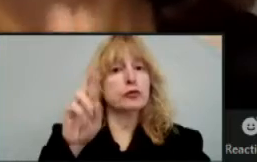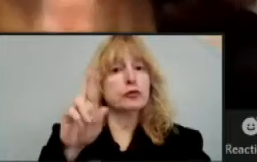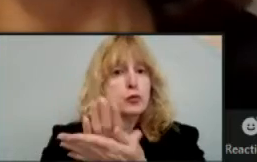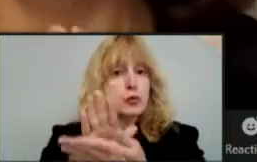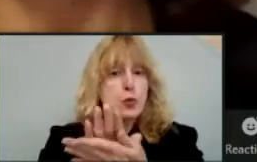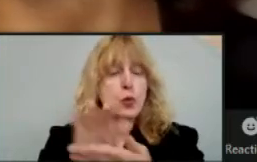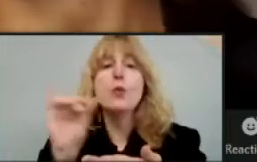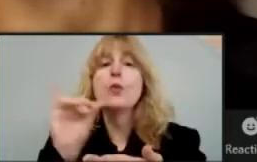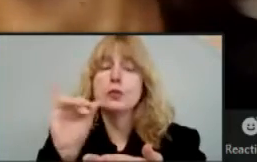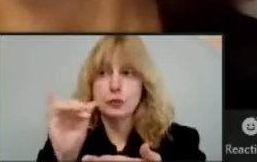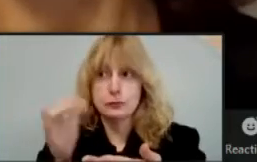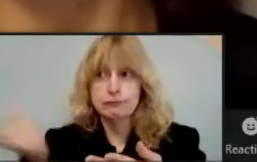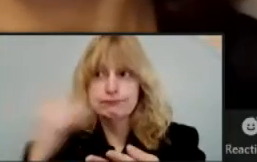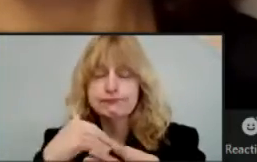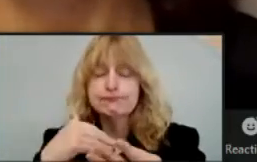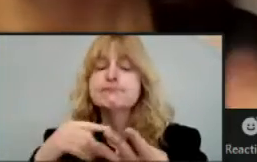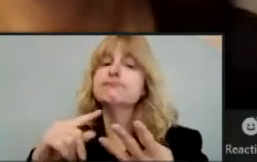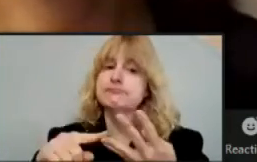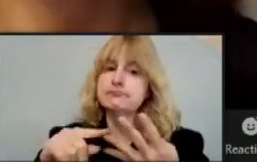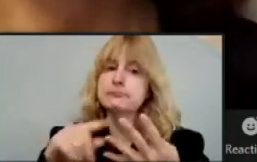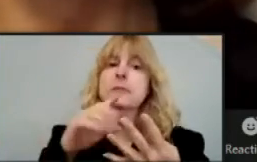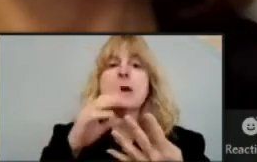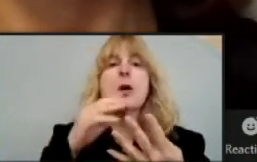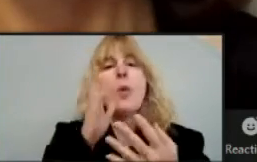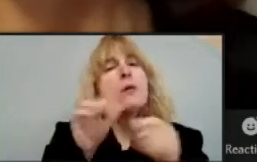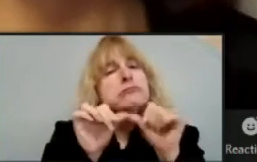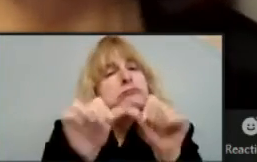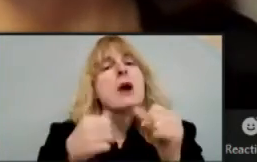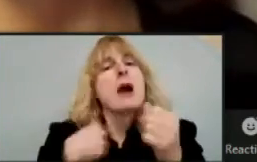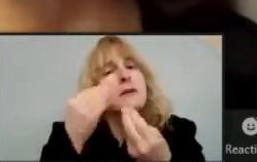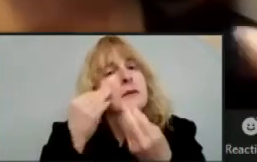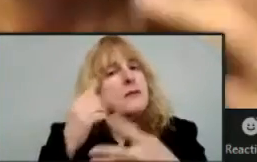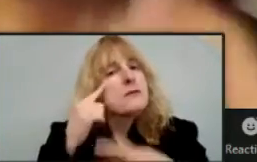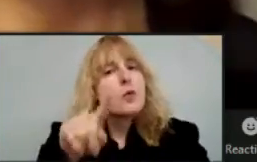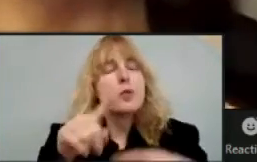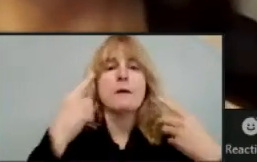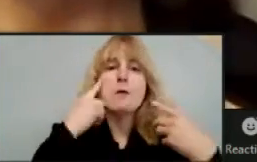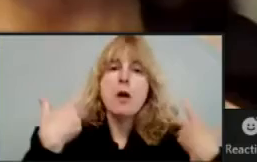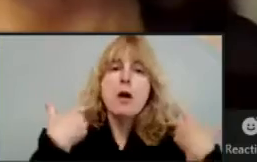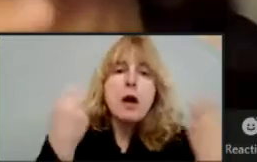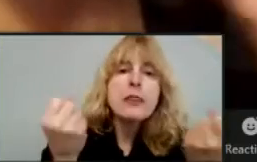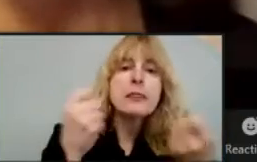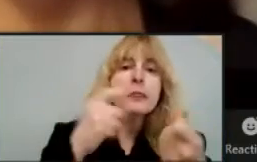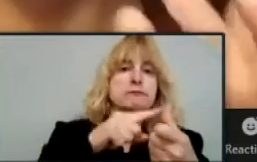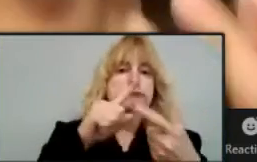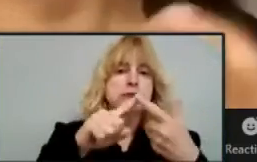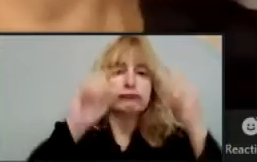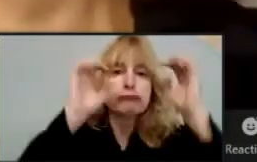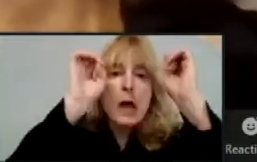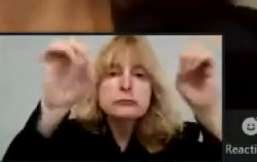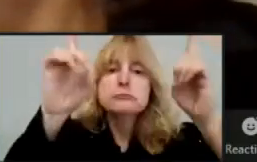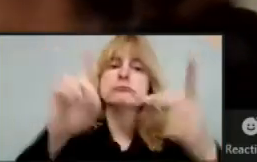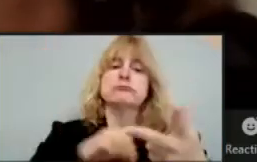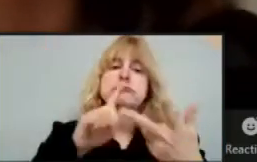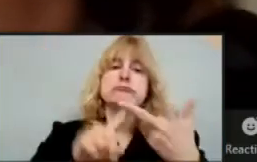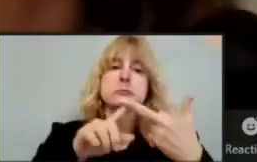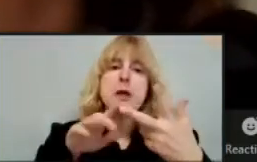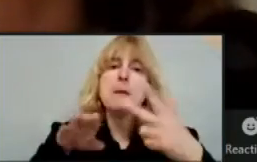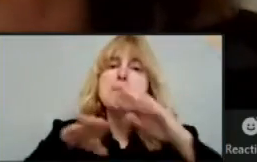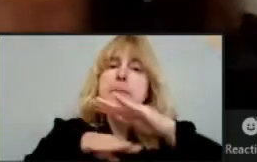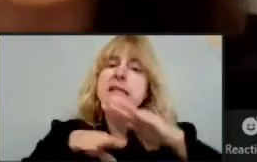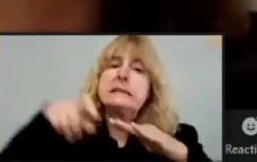have information for you, health, education, basic needs, all wrapped into this